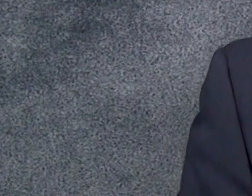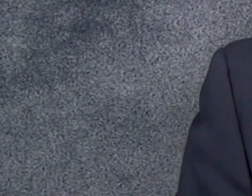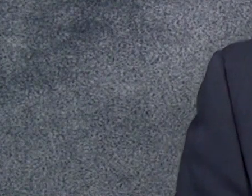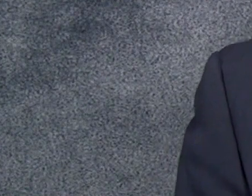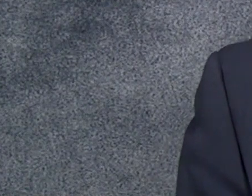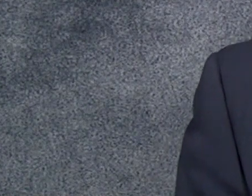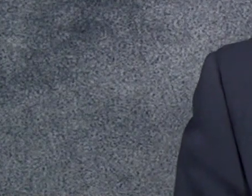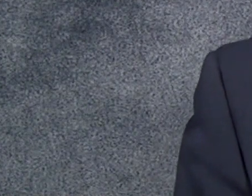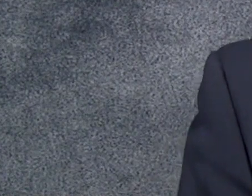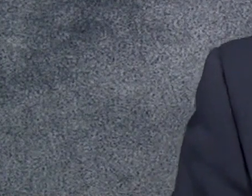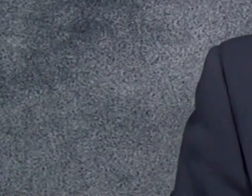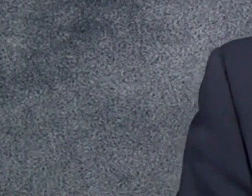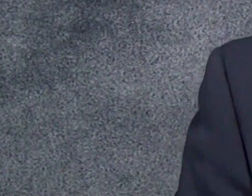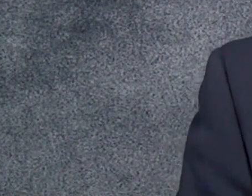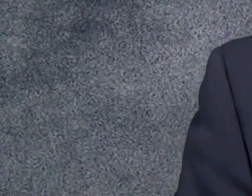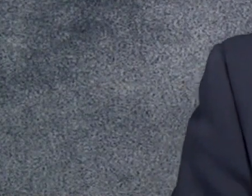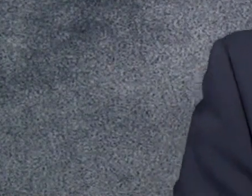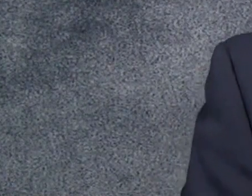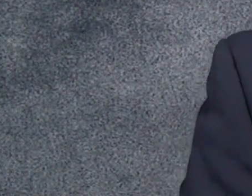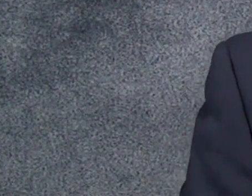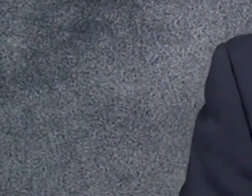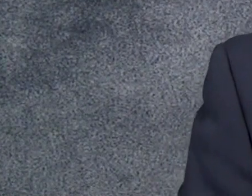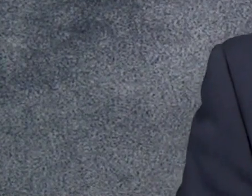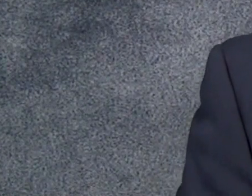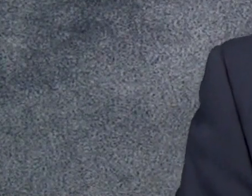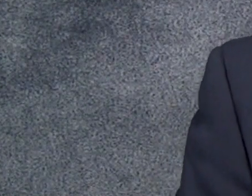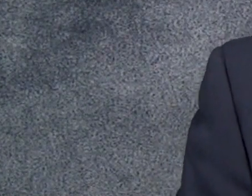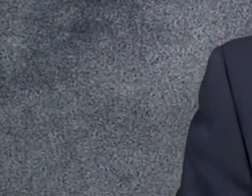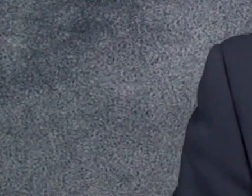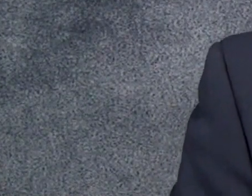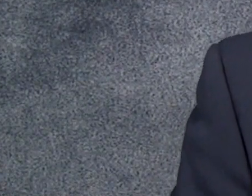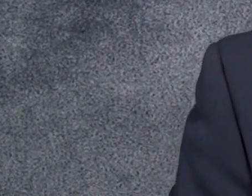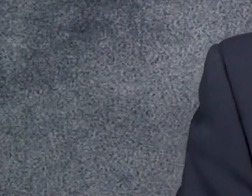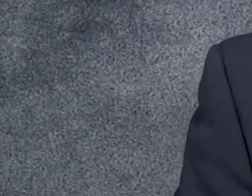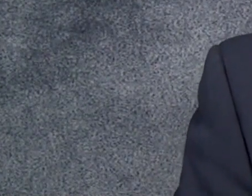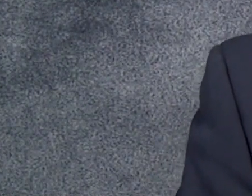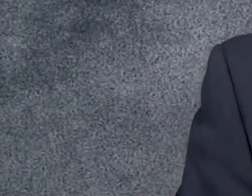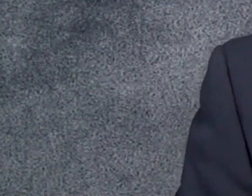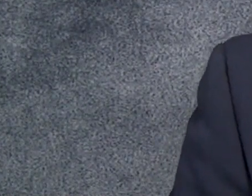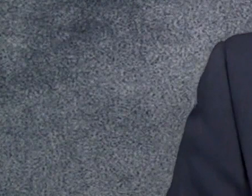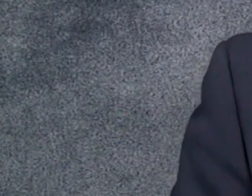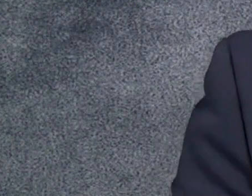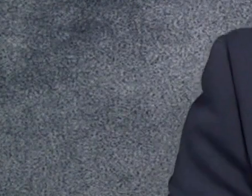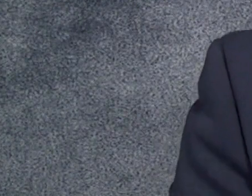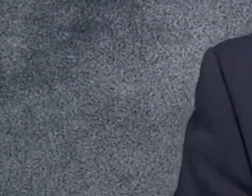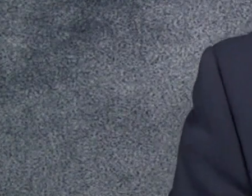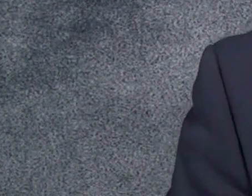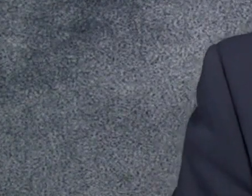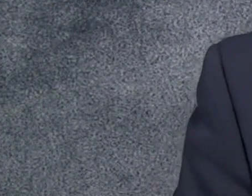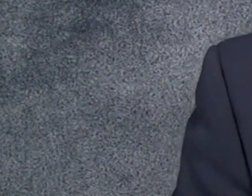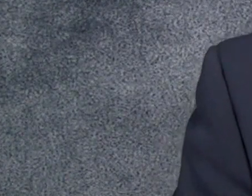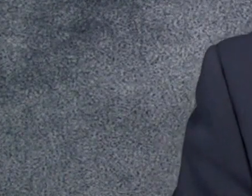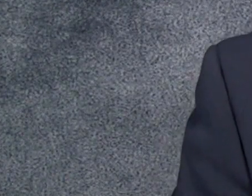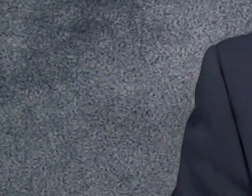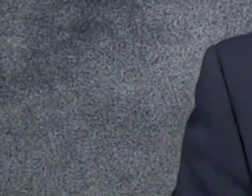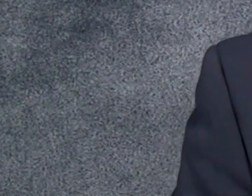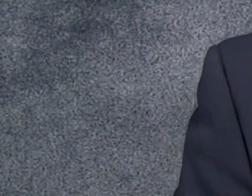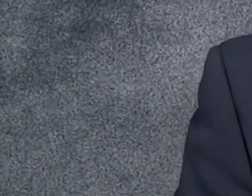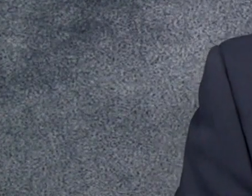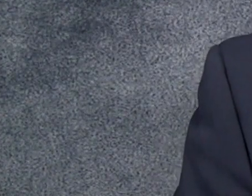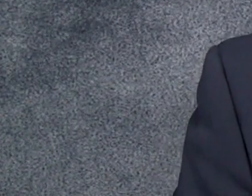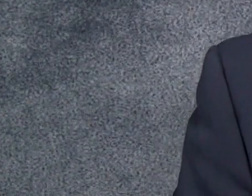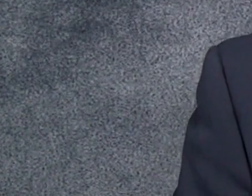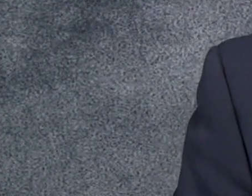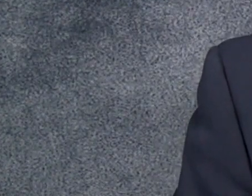students' prior experiences and skills that they come in so we can give them credit for those experiences and speed them along to their pathway to a